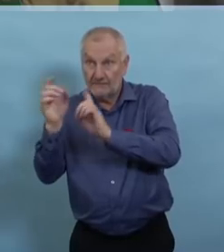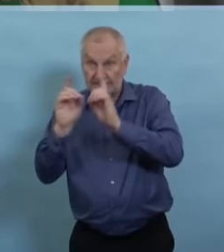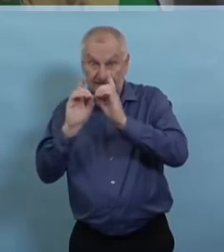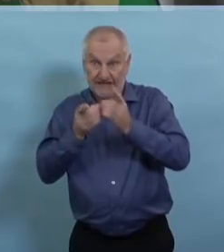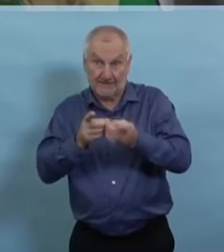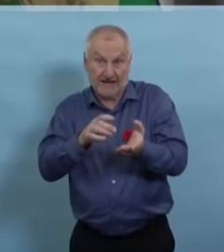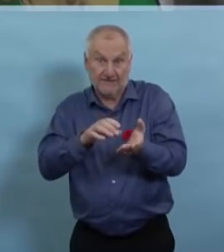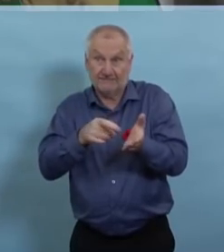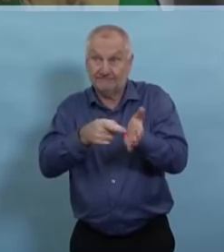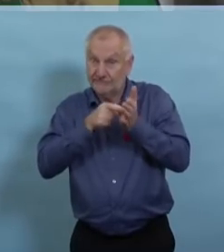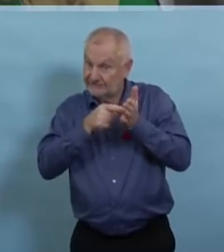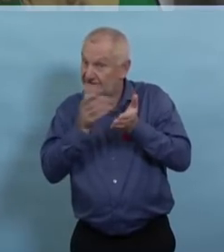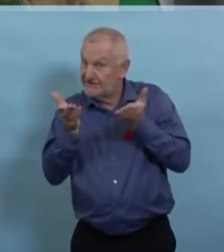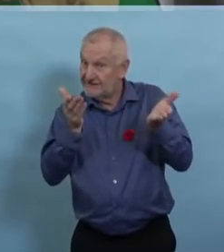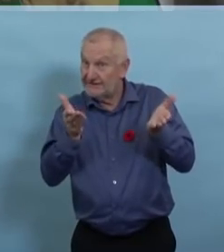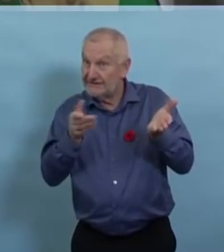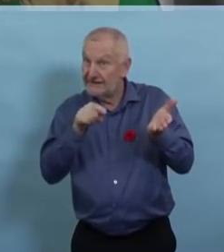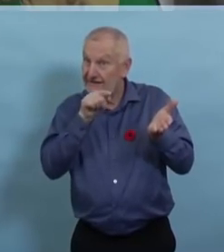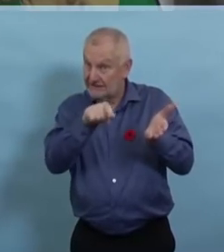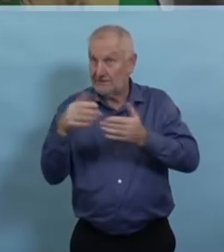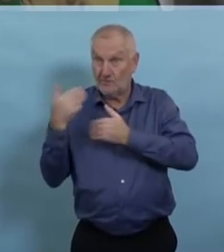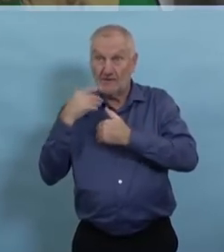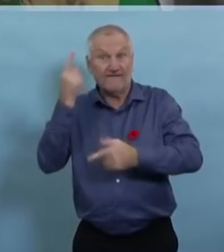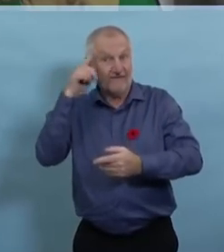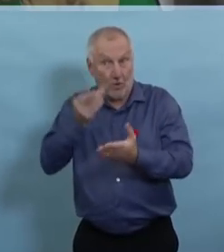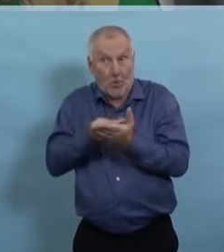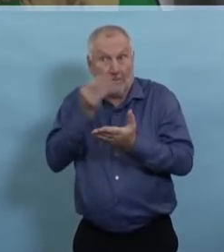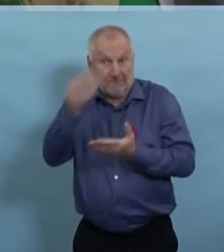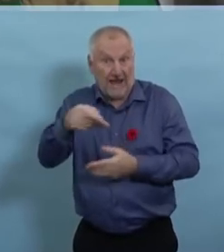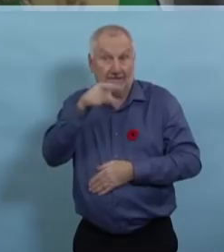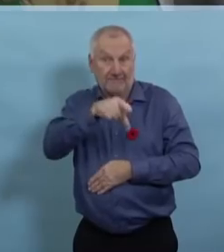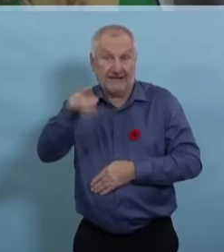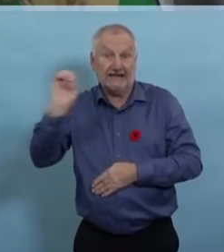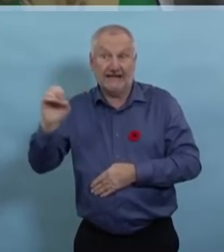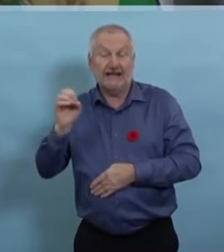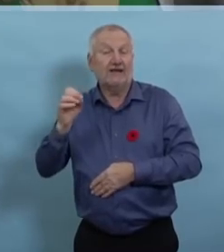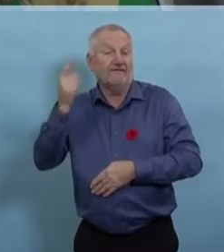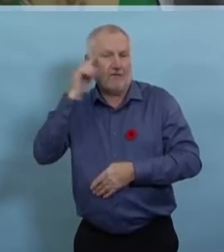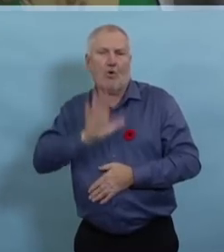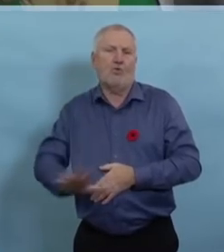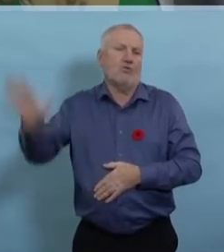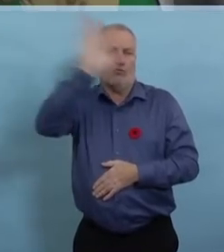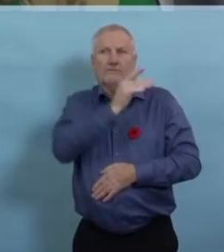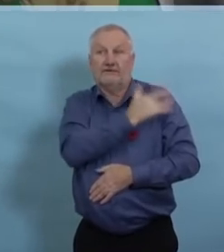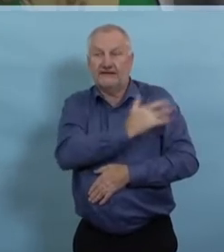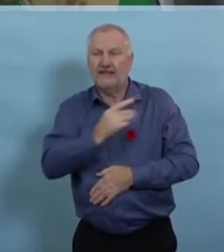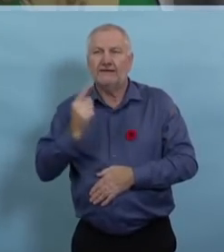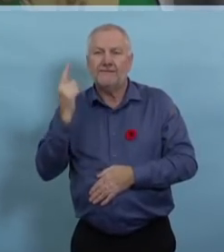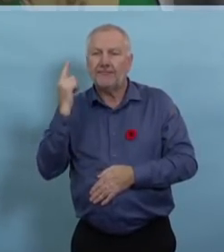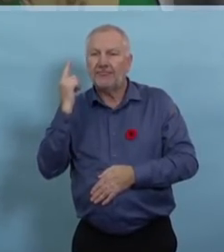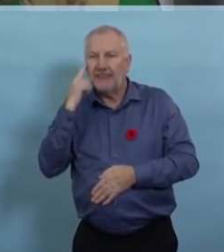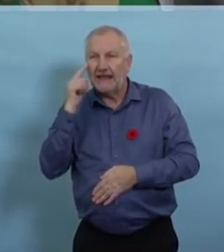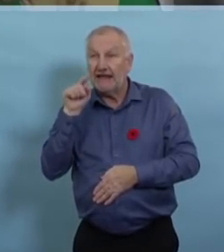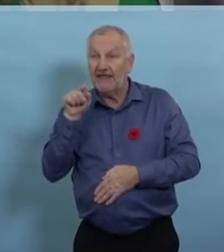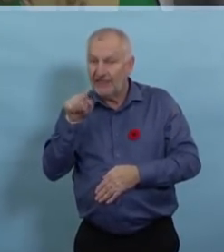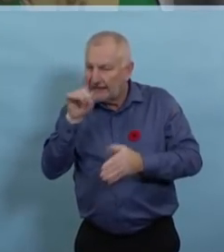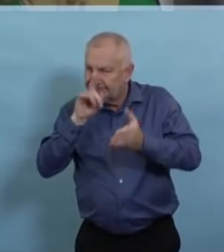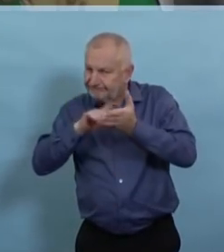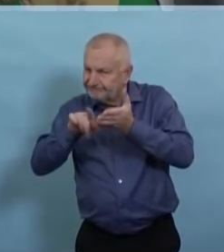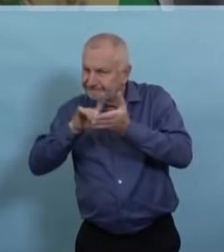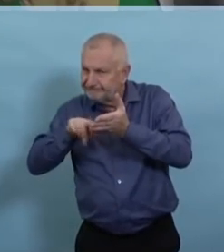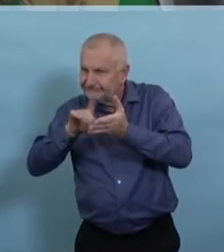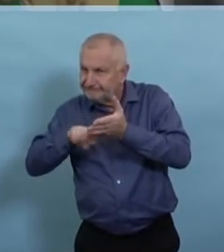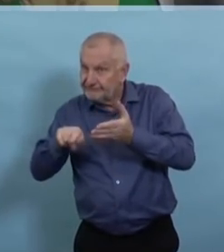of PPE generally in the province. And so I believe that they are doing an investigation into those masks